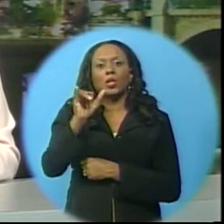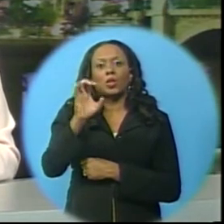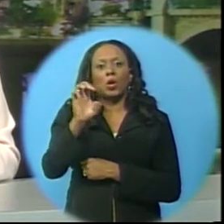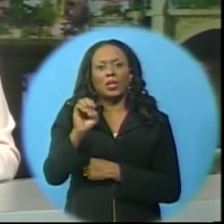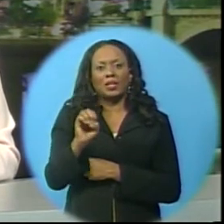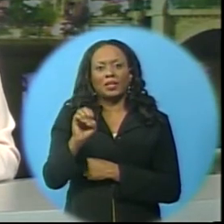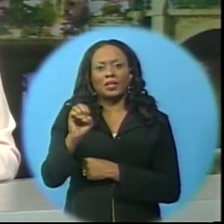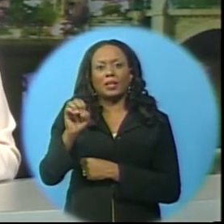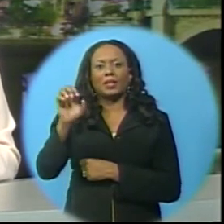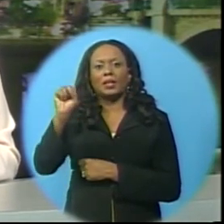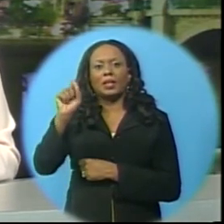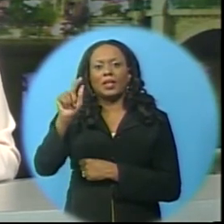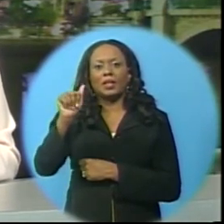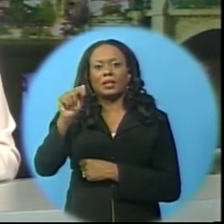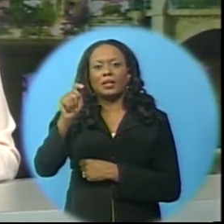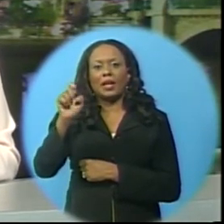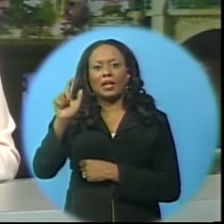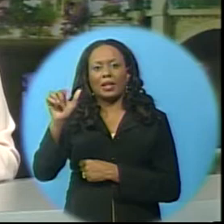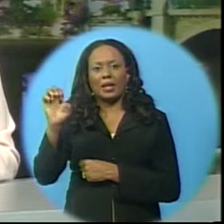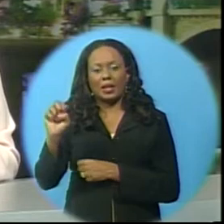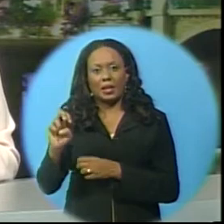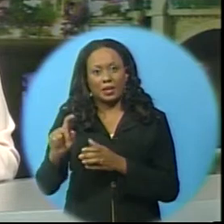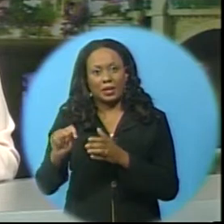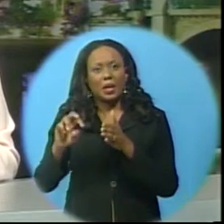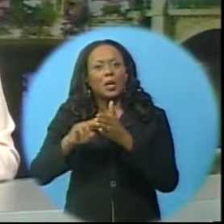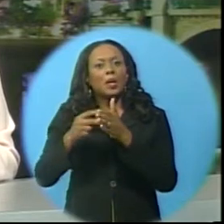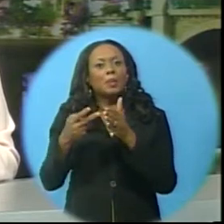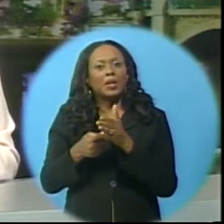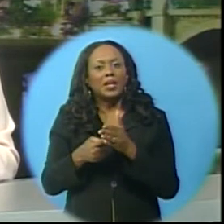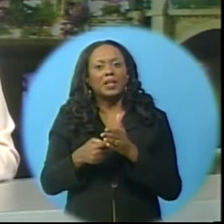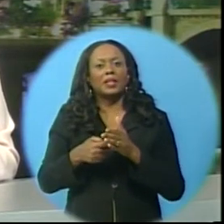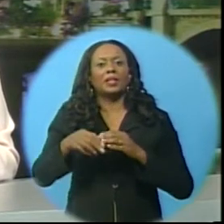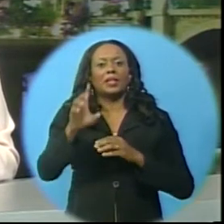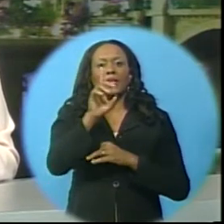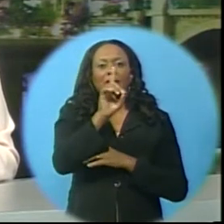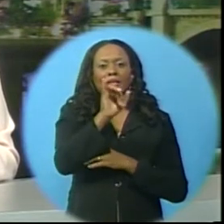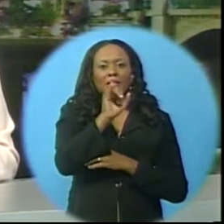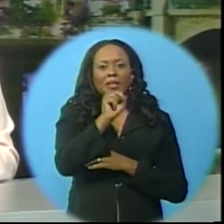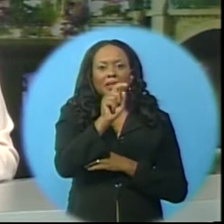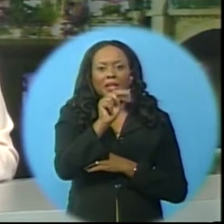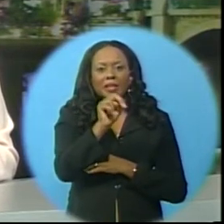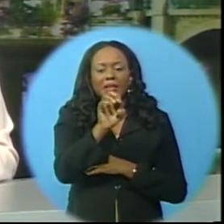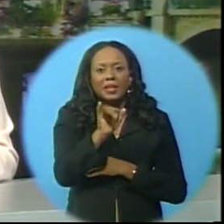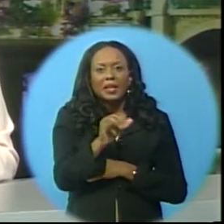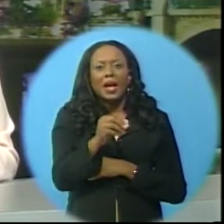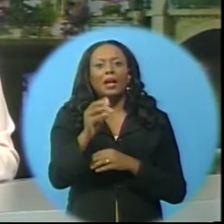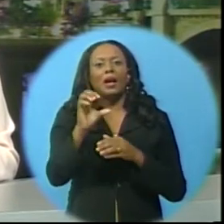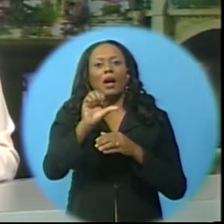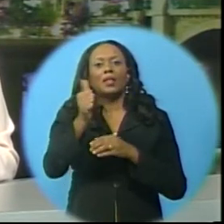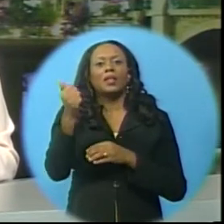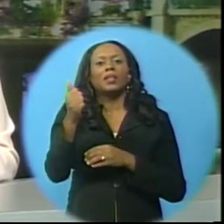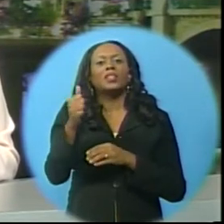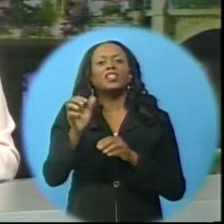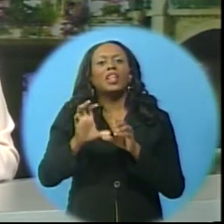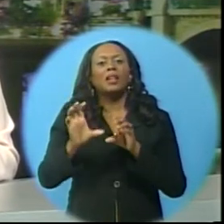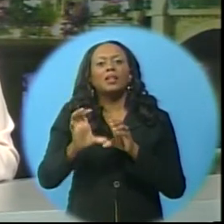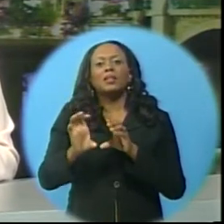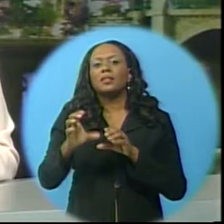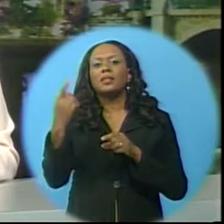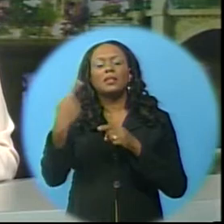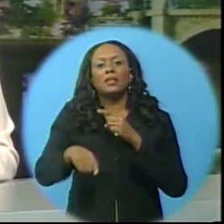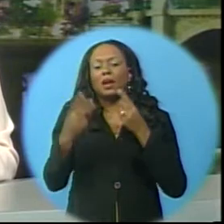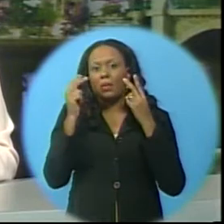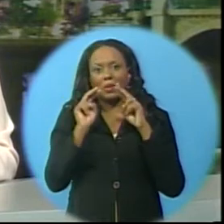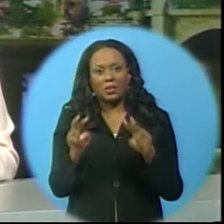A&D USA MSNBC TV Land Disney And AMC channels Are currently off air The